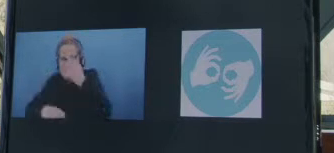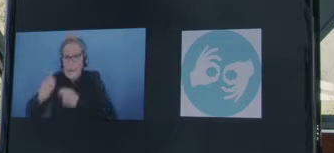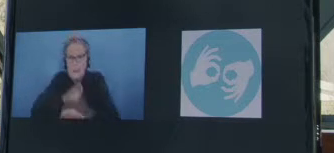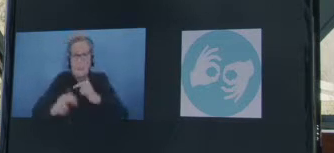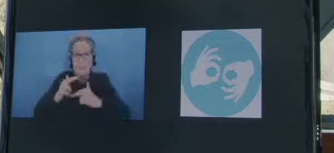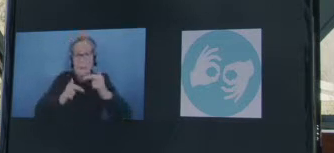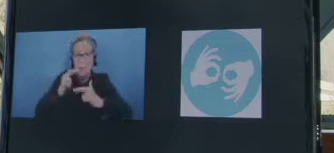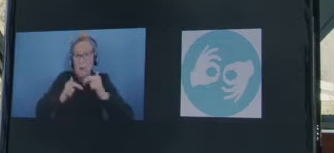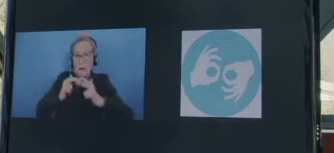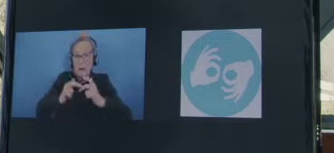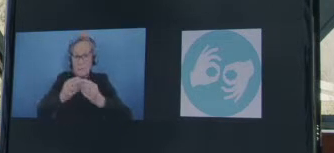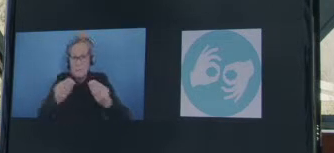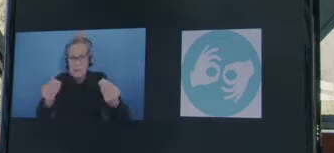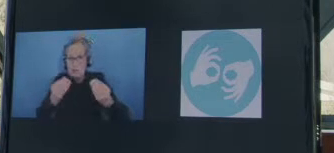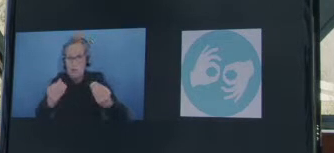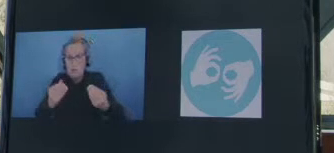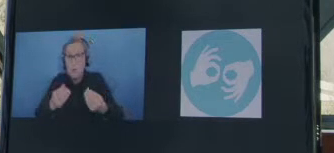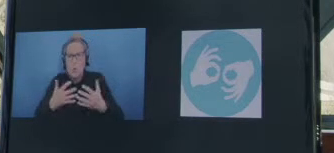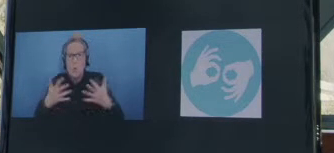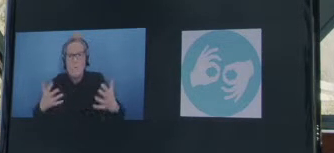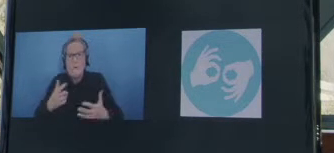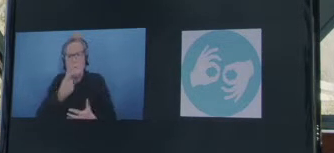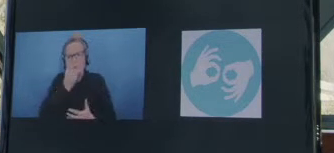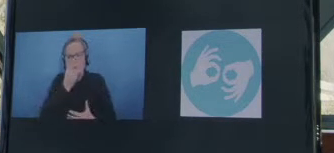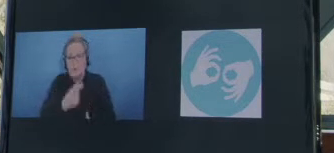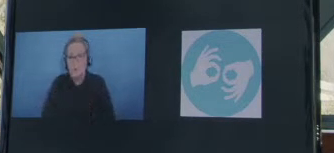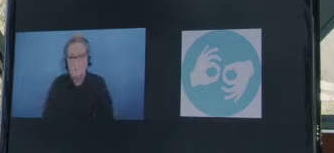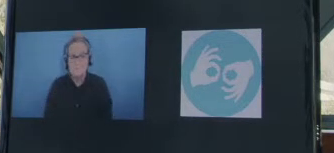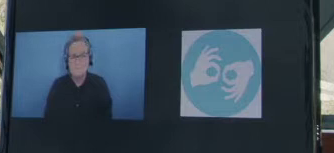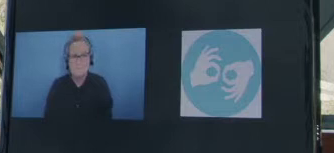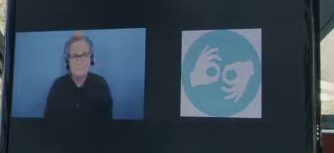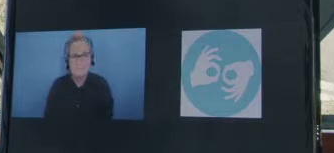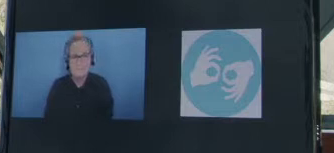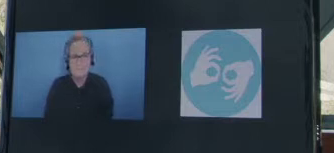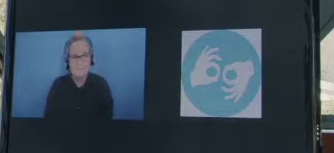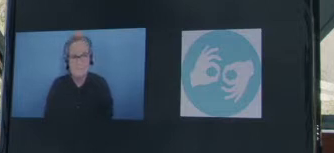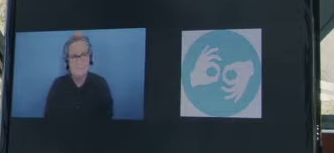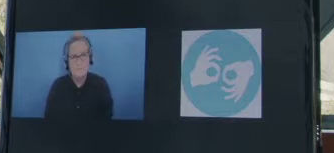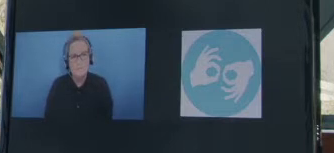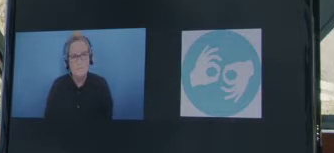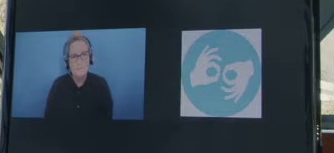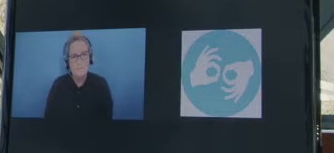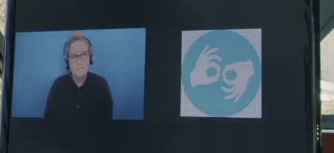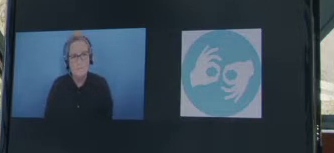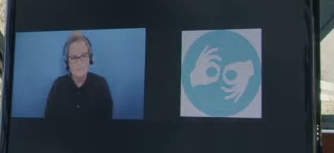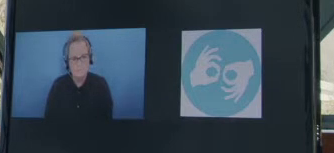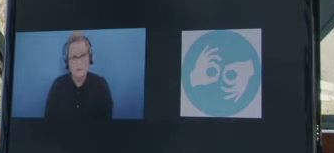huge potential. A lot of the value that you sort of see in people who are